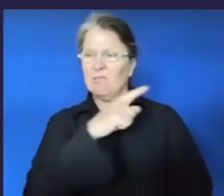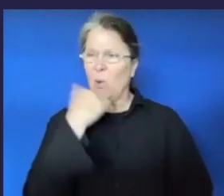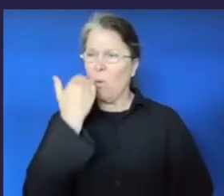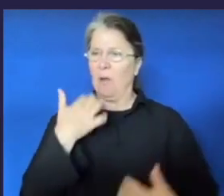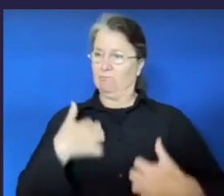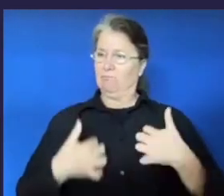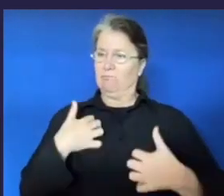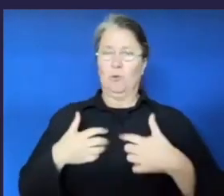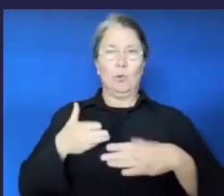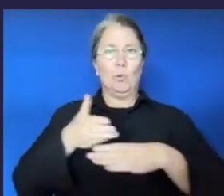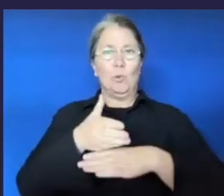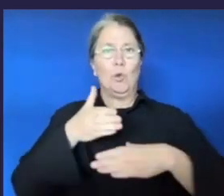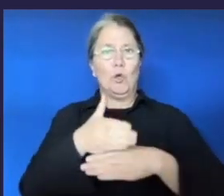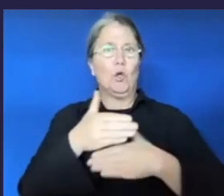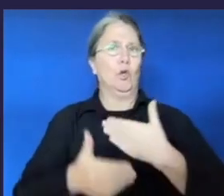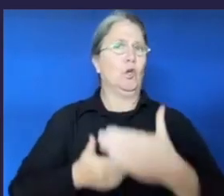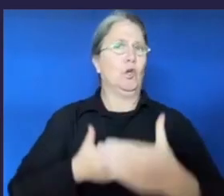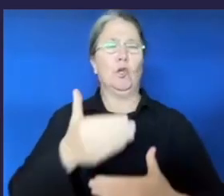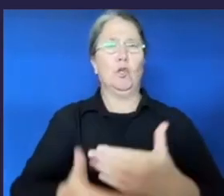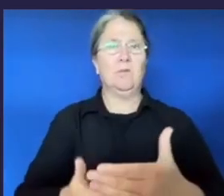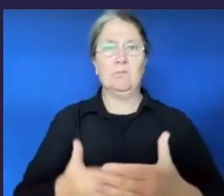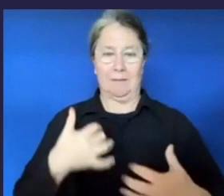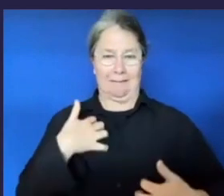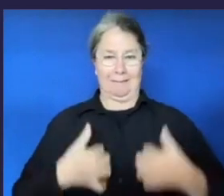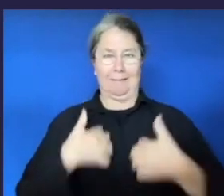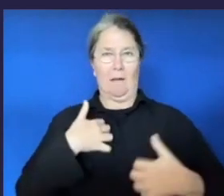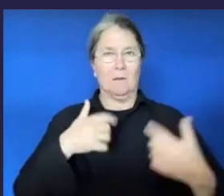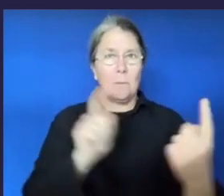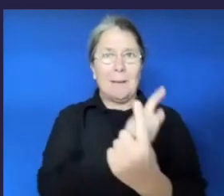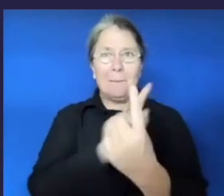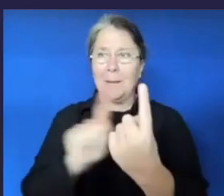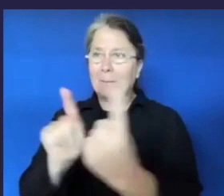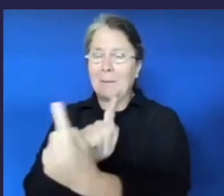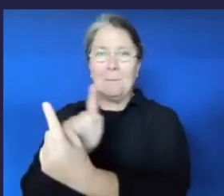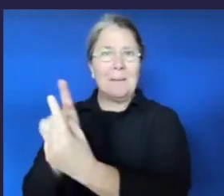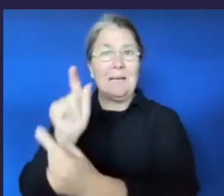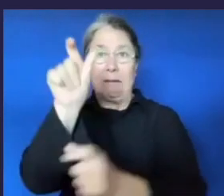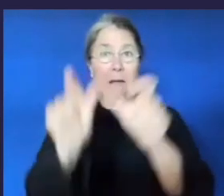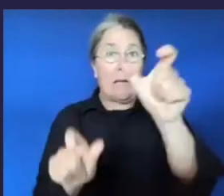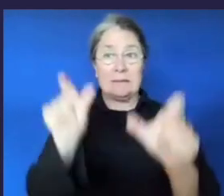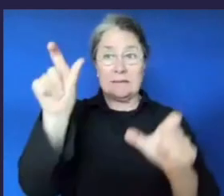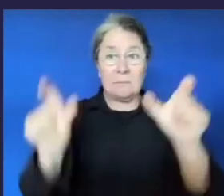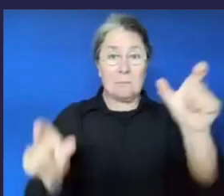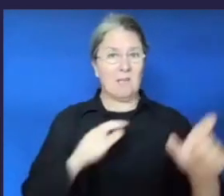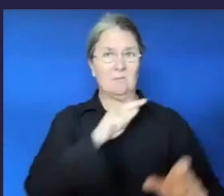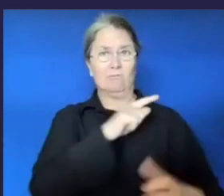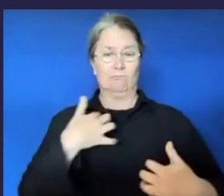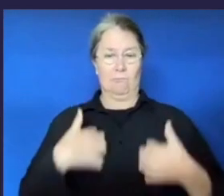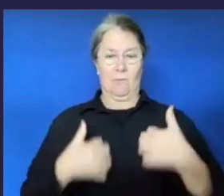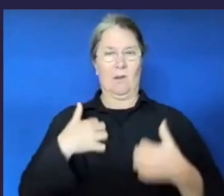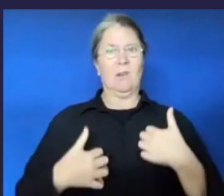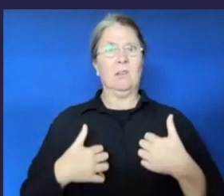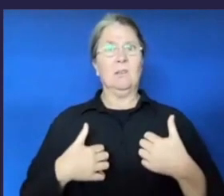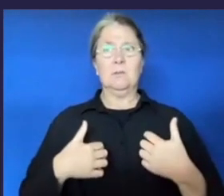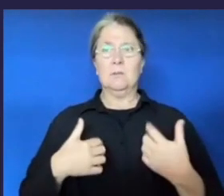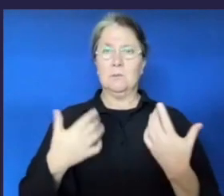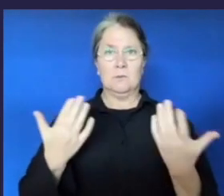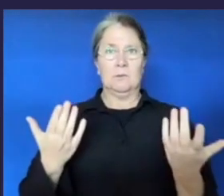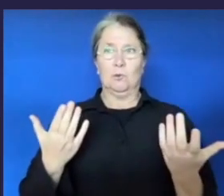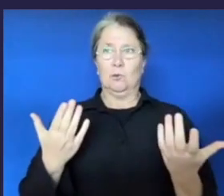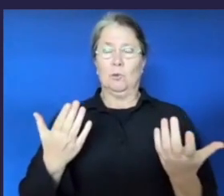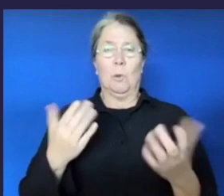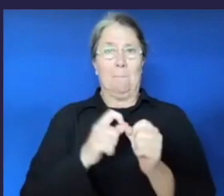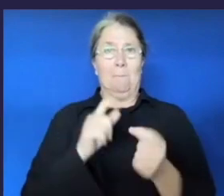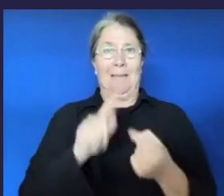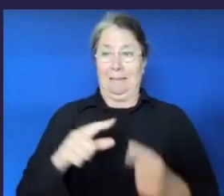work and excited to greet our customers and be that sort of presence in the foyer and behind the box